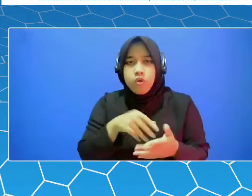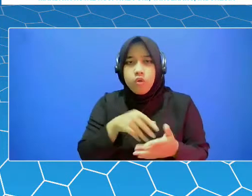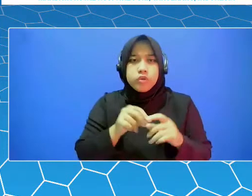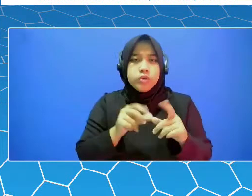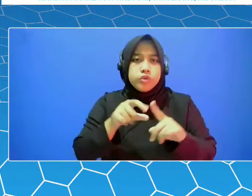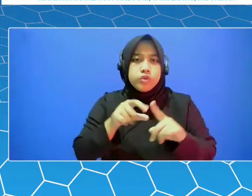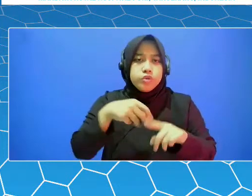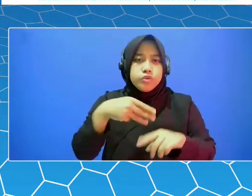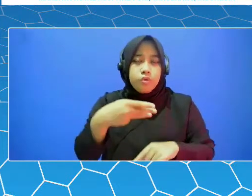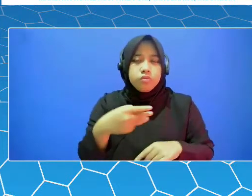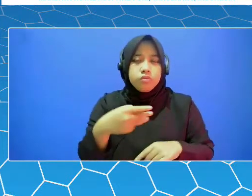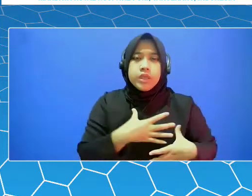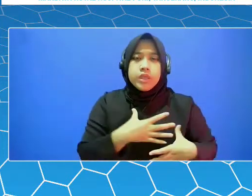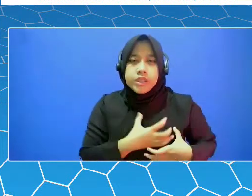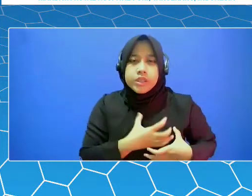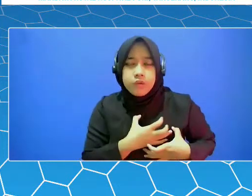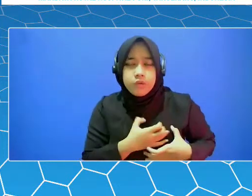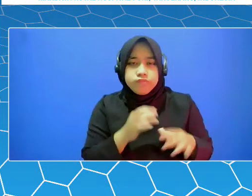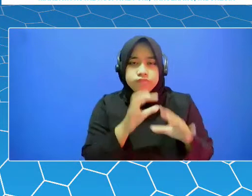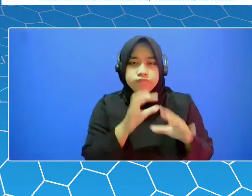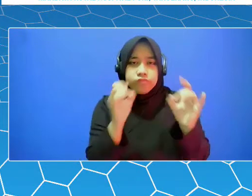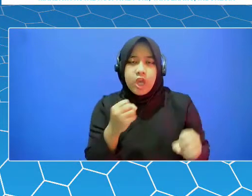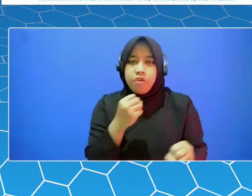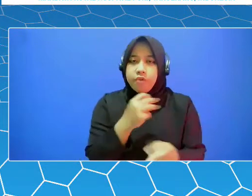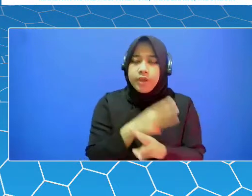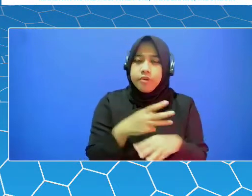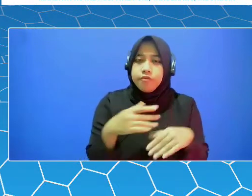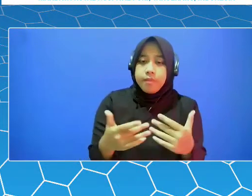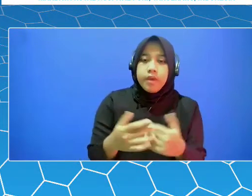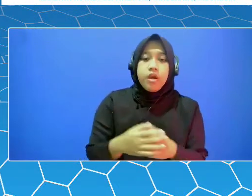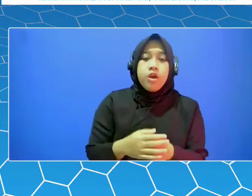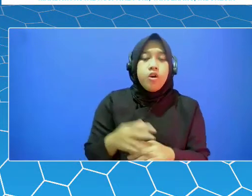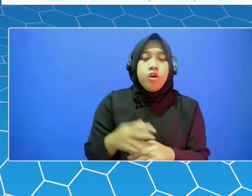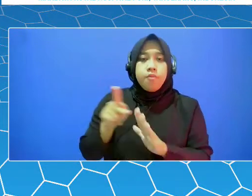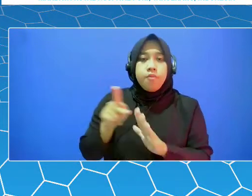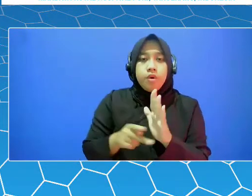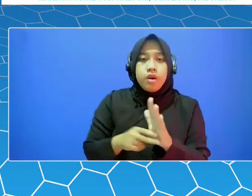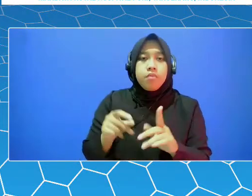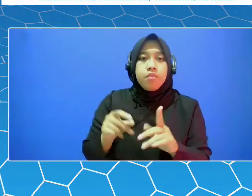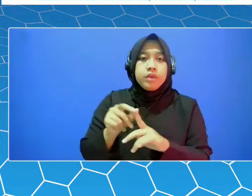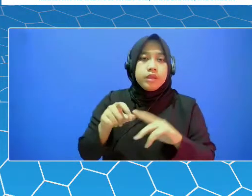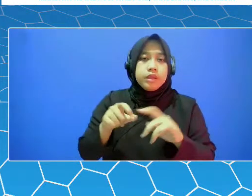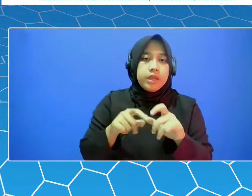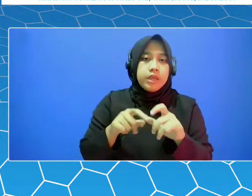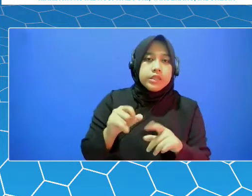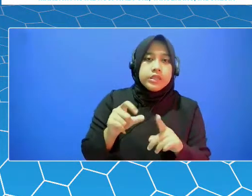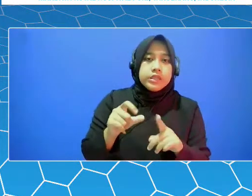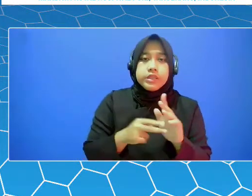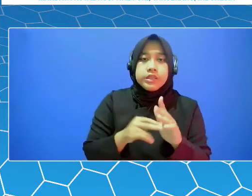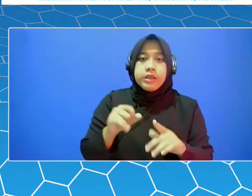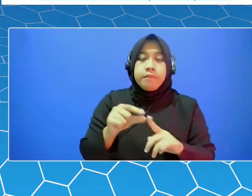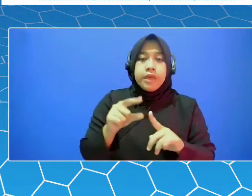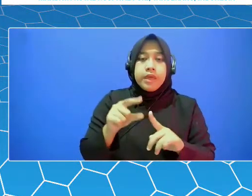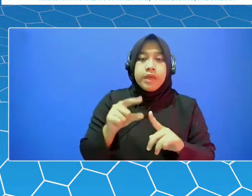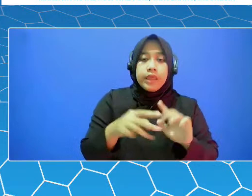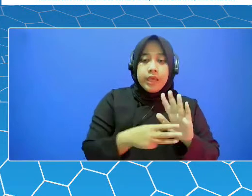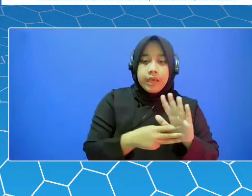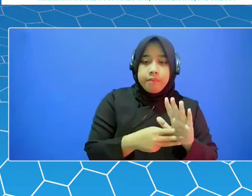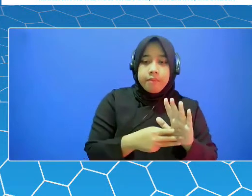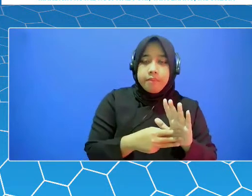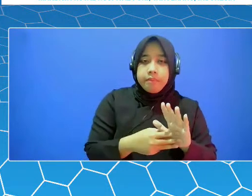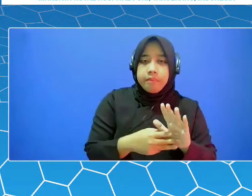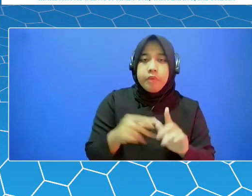the ineffective on NCD's early detection program from the earlier program that we have mentioned from the post-window of